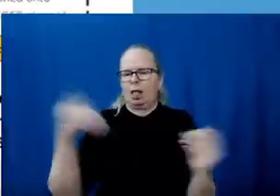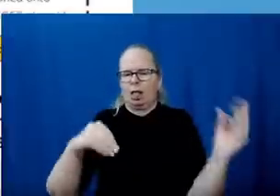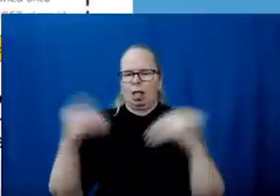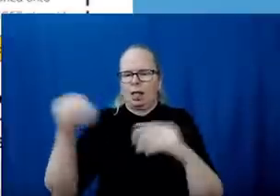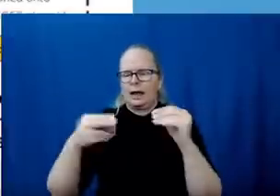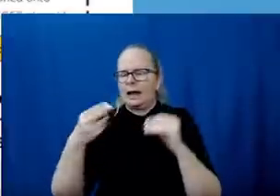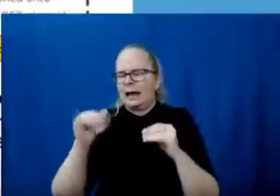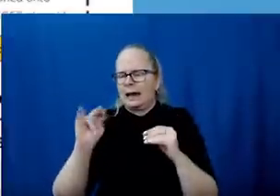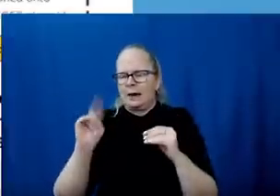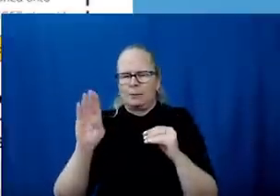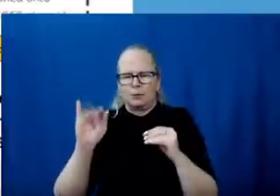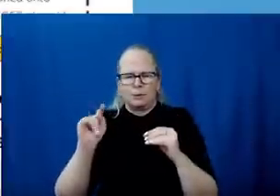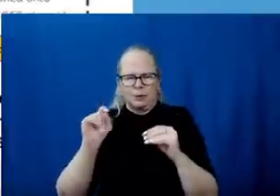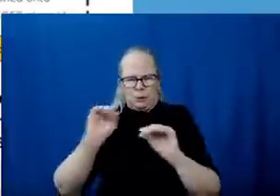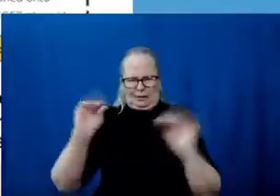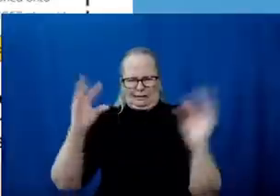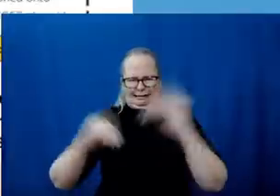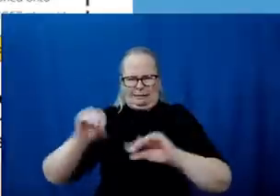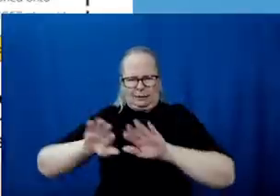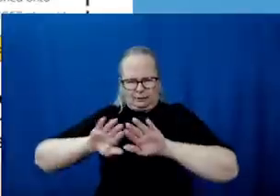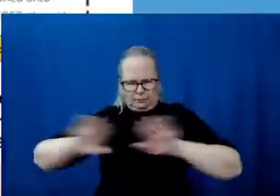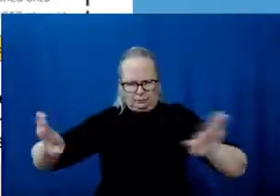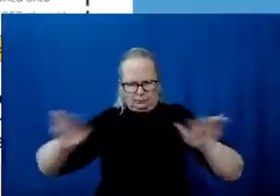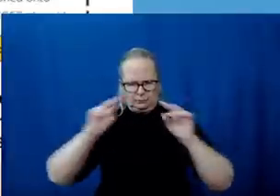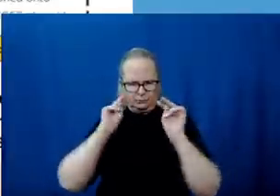other internal controls intrinsic to those